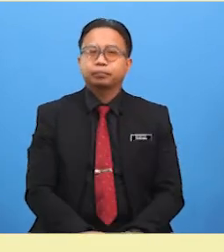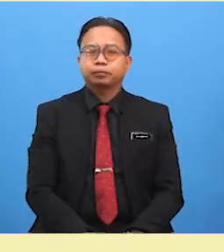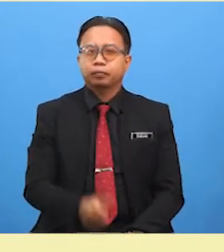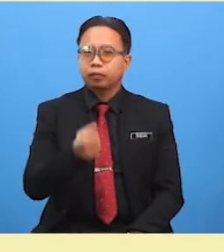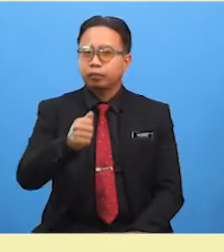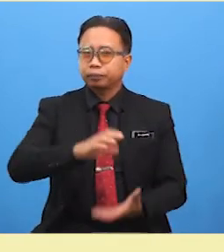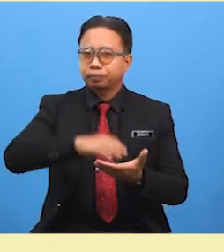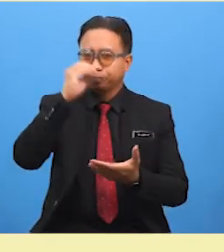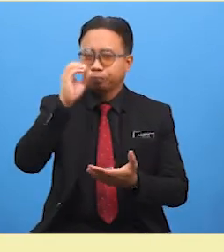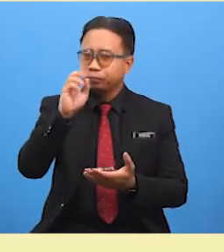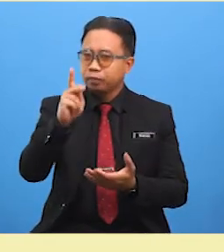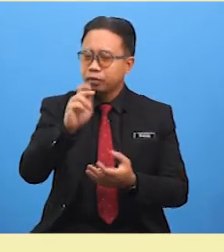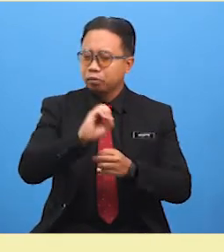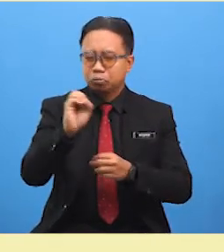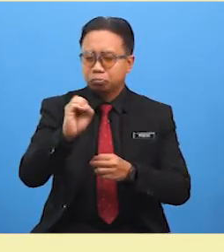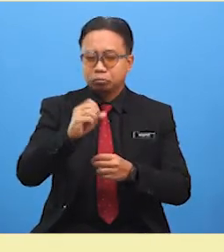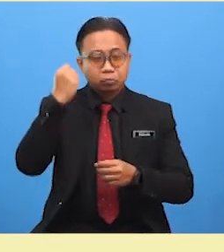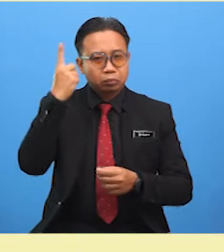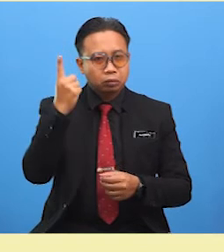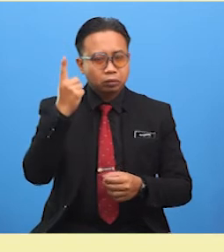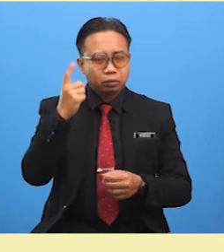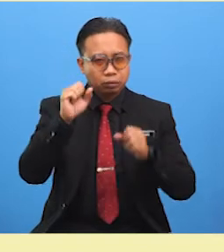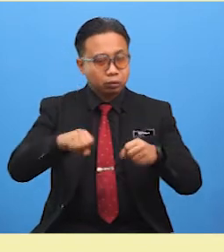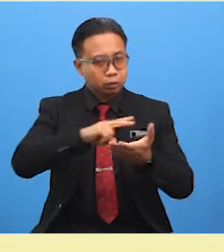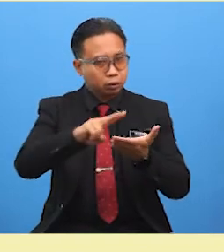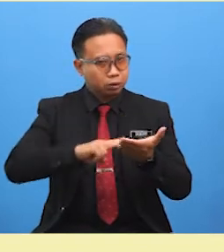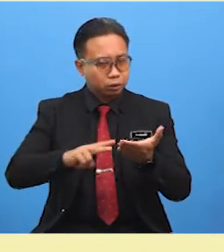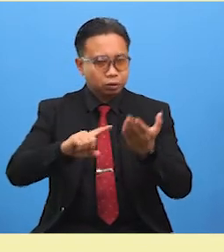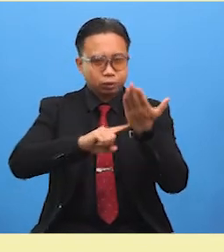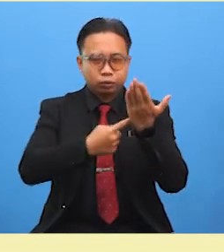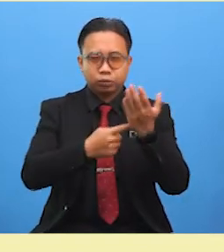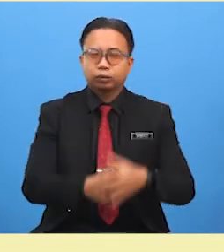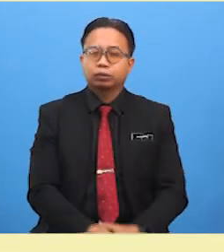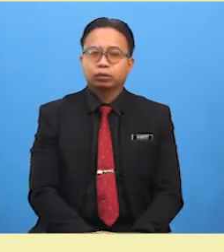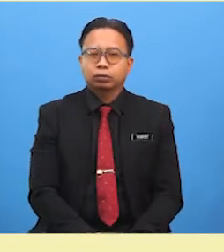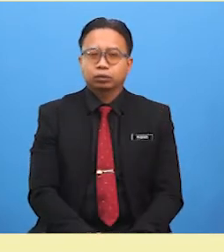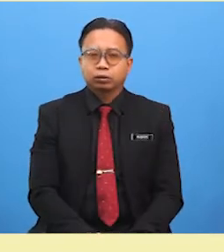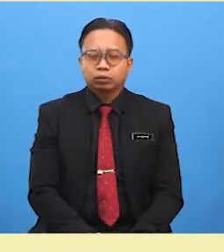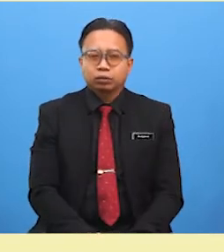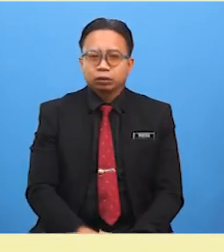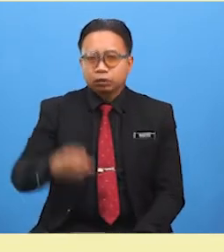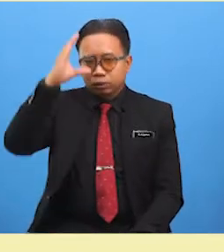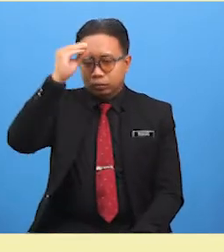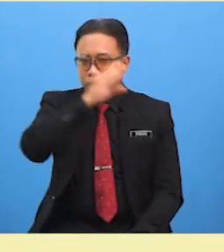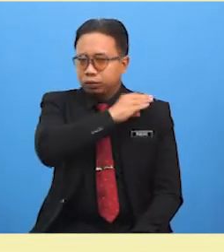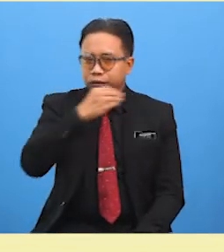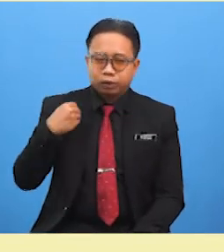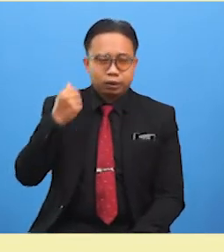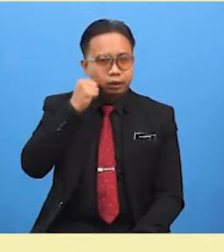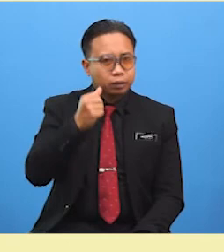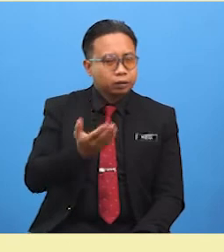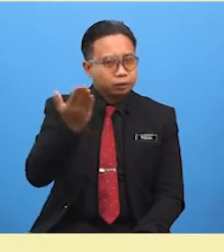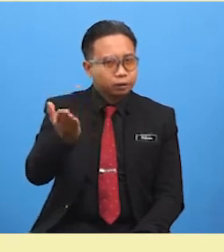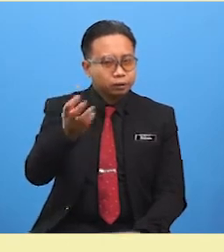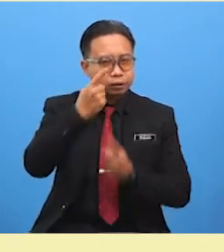not understand, reread your text. So, boys and girls, here are the